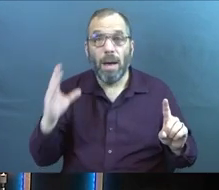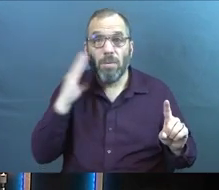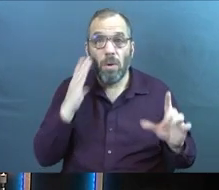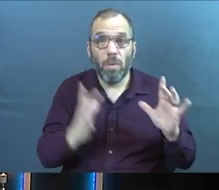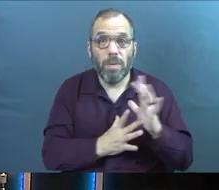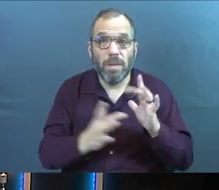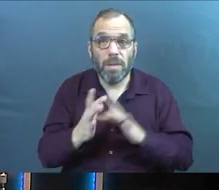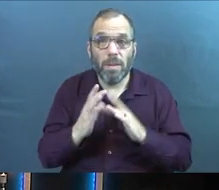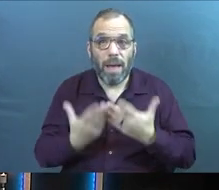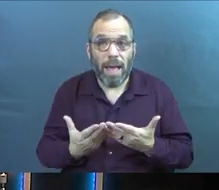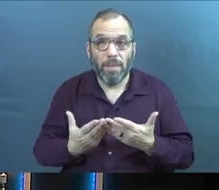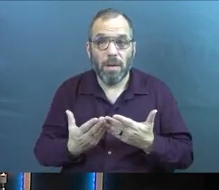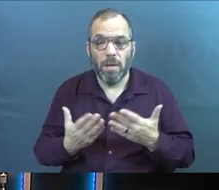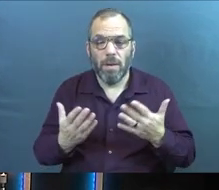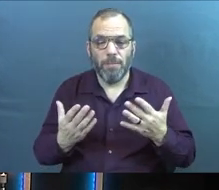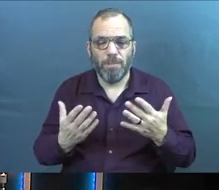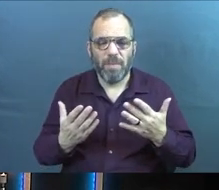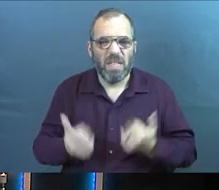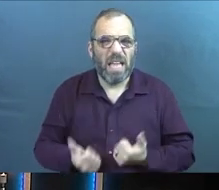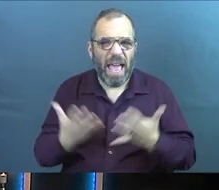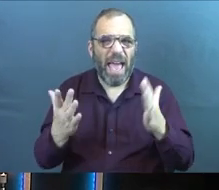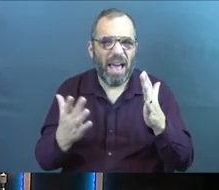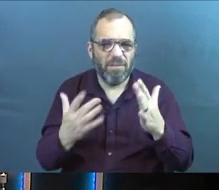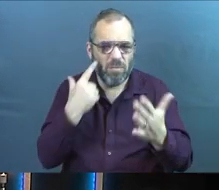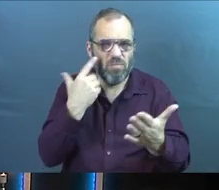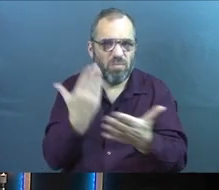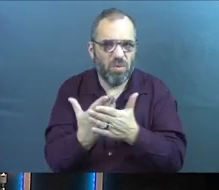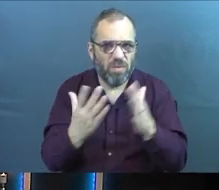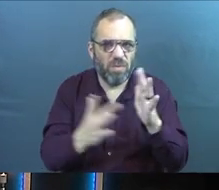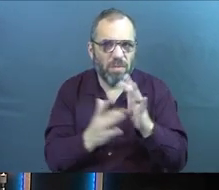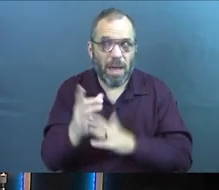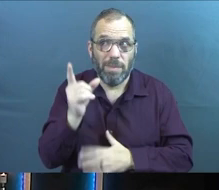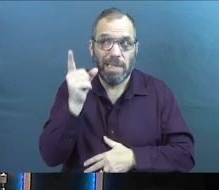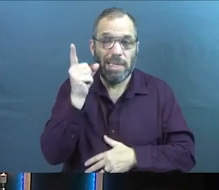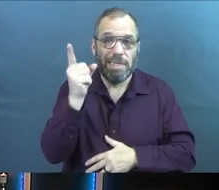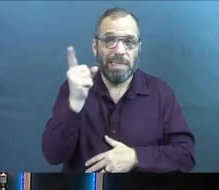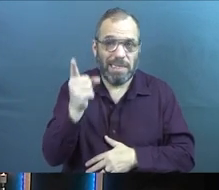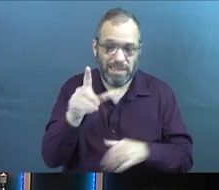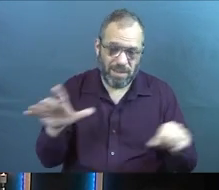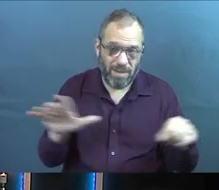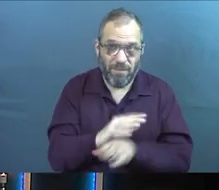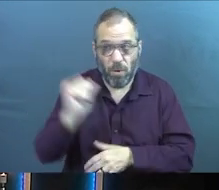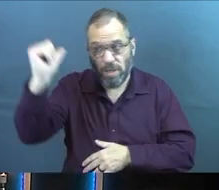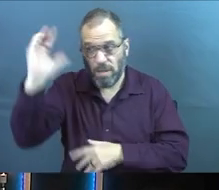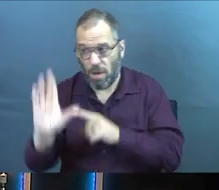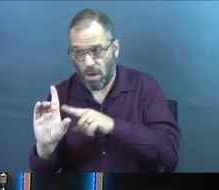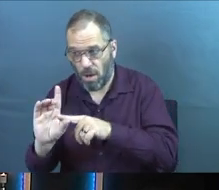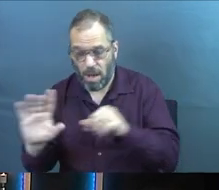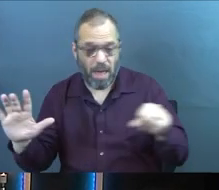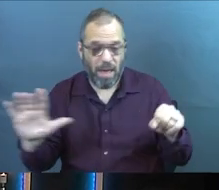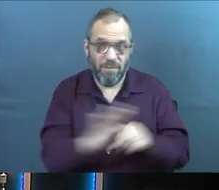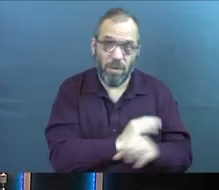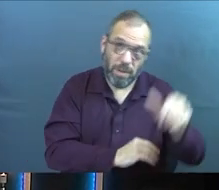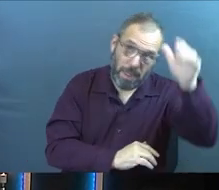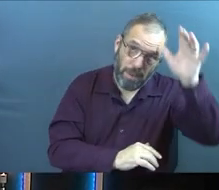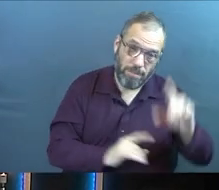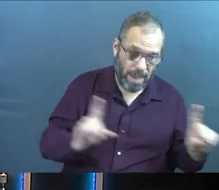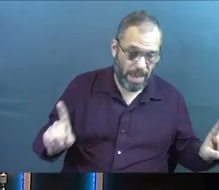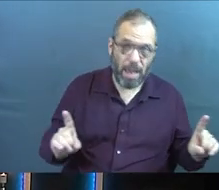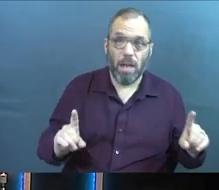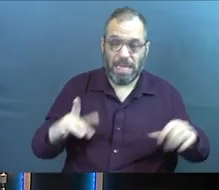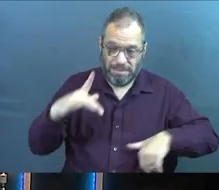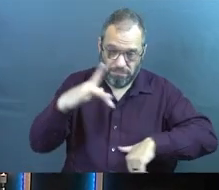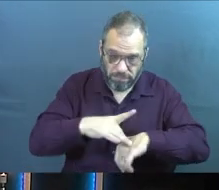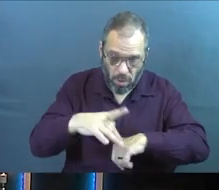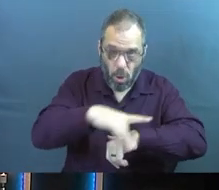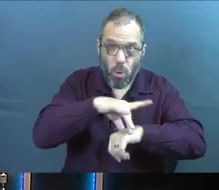going to dig into this a little bit more just to bring some scriptural evidence to it, that he is fully God and he is fully man. He walked